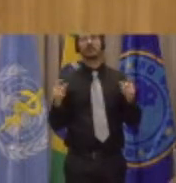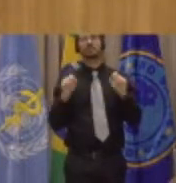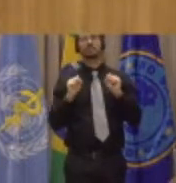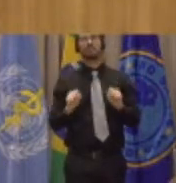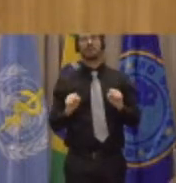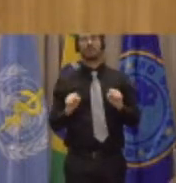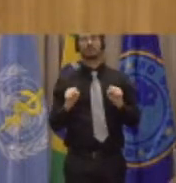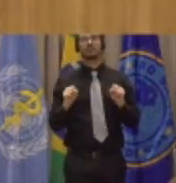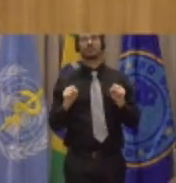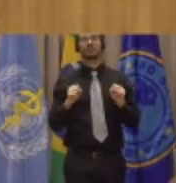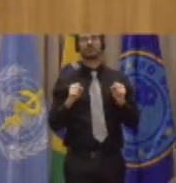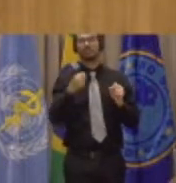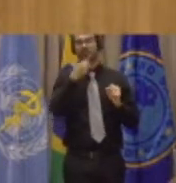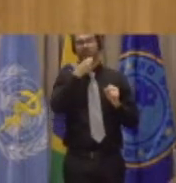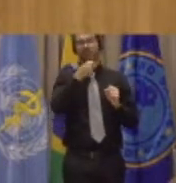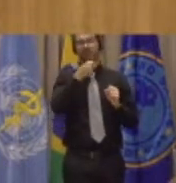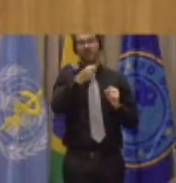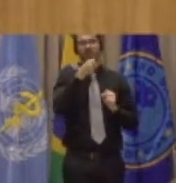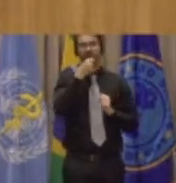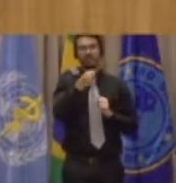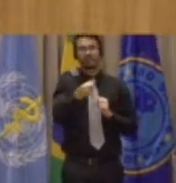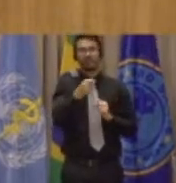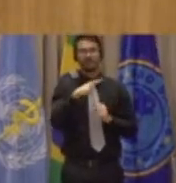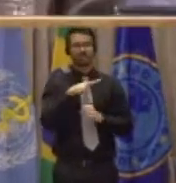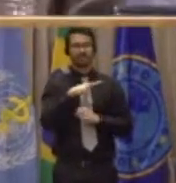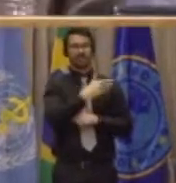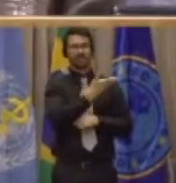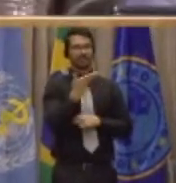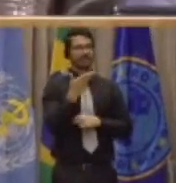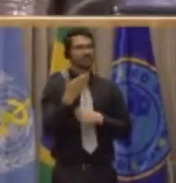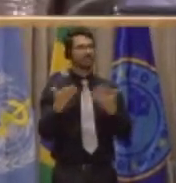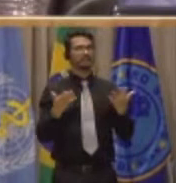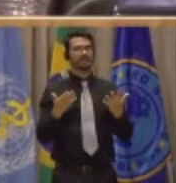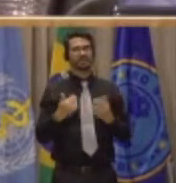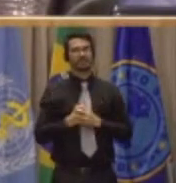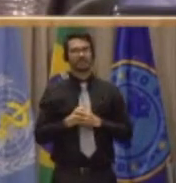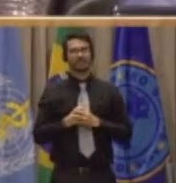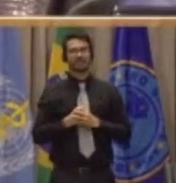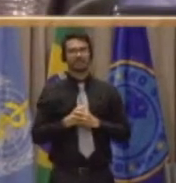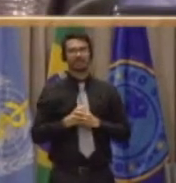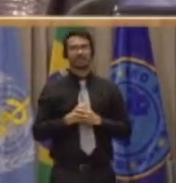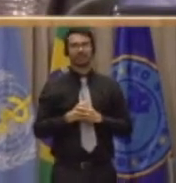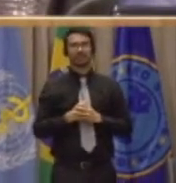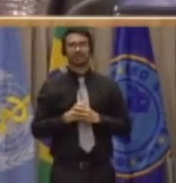any considerations to do, you can reach any microphone.